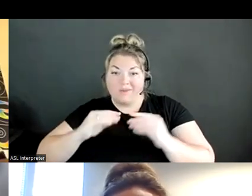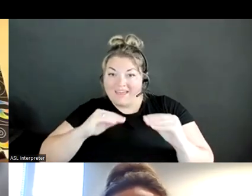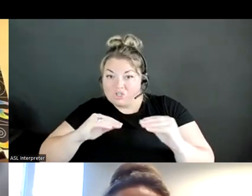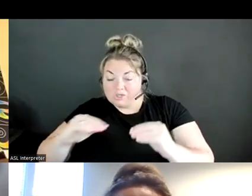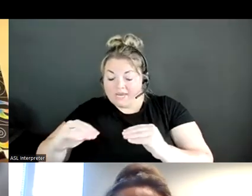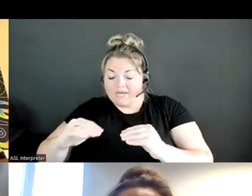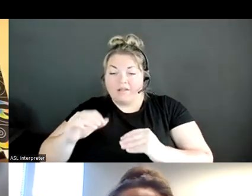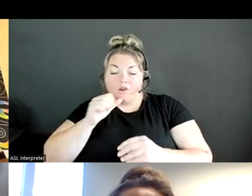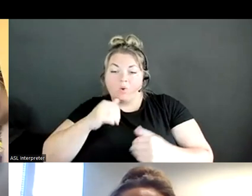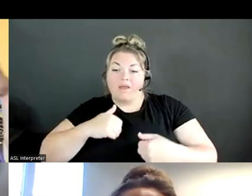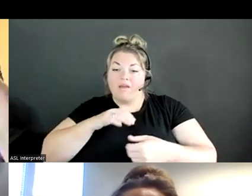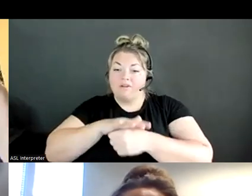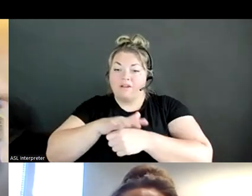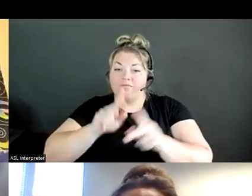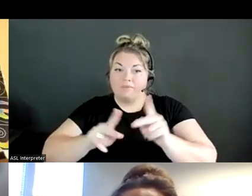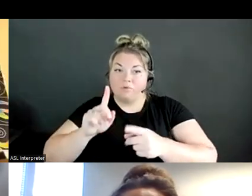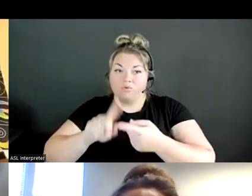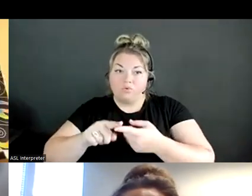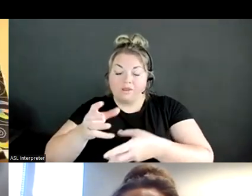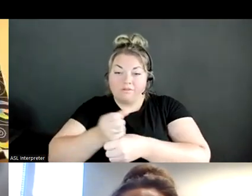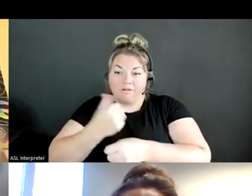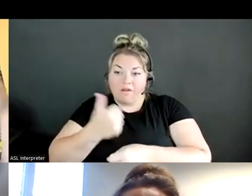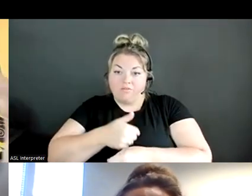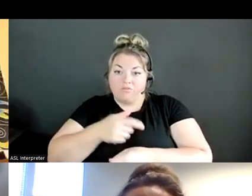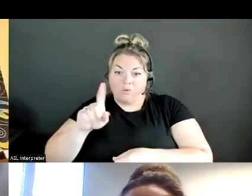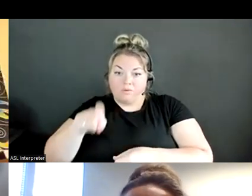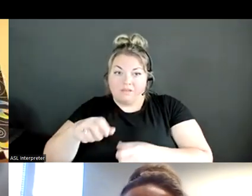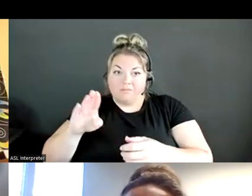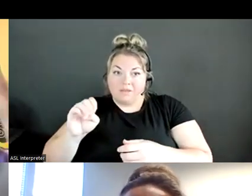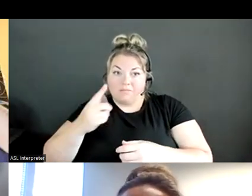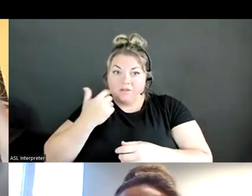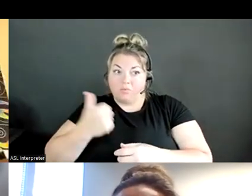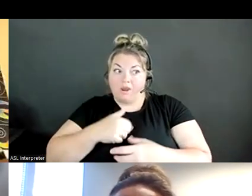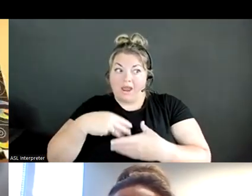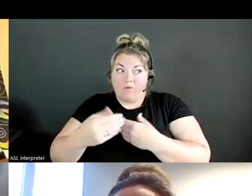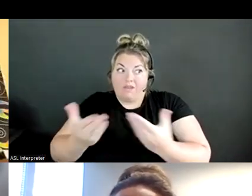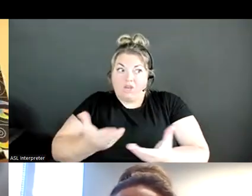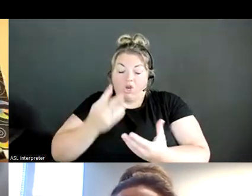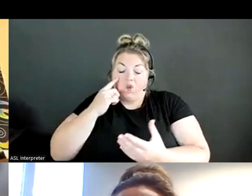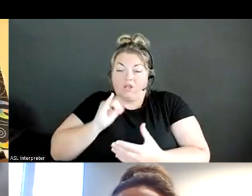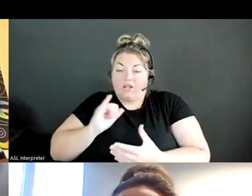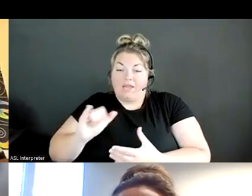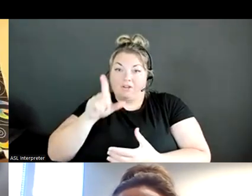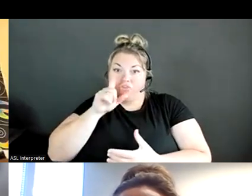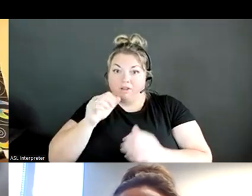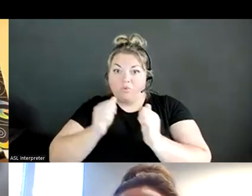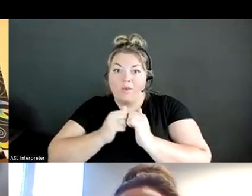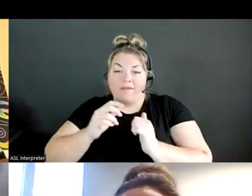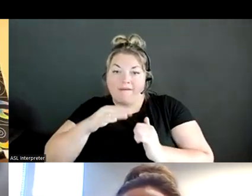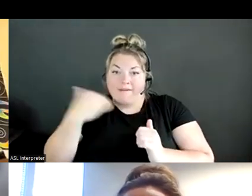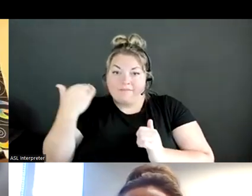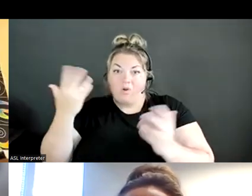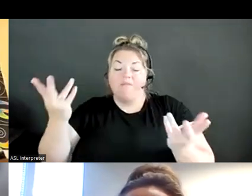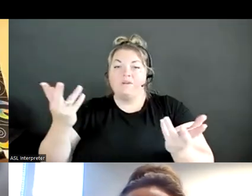having enough people to get us to where we need to be, because we're out here looking like a bunch of chickens with their heads cut off. And it's